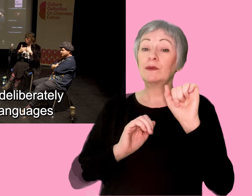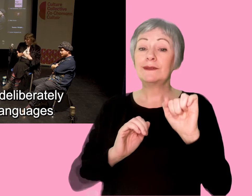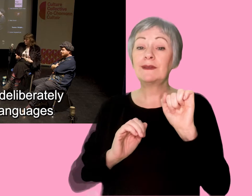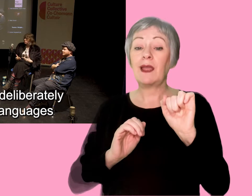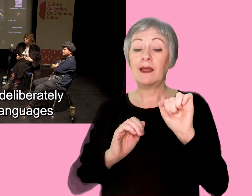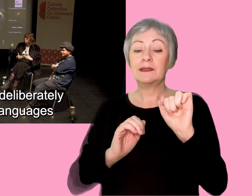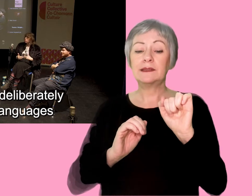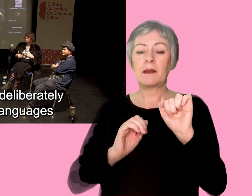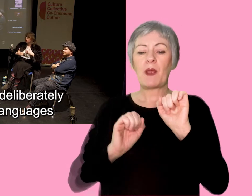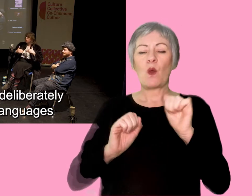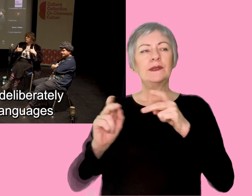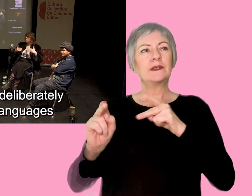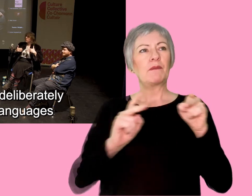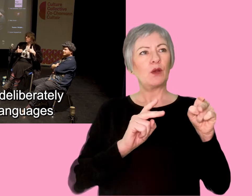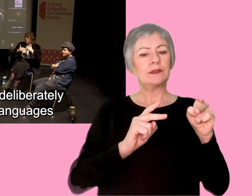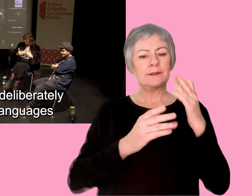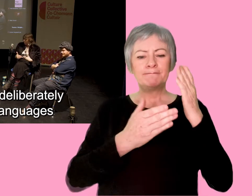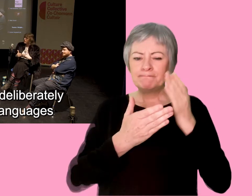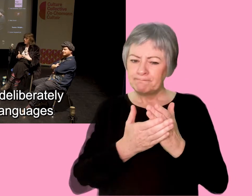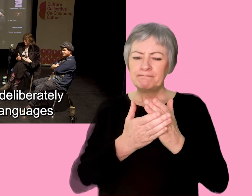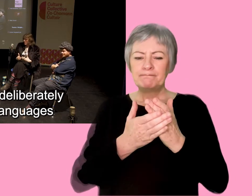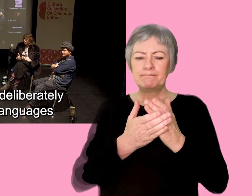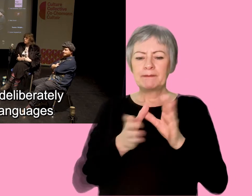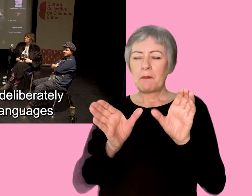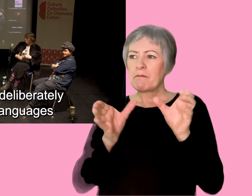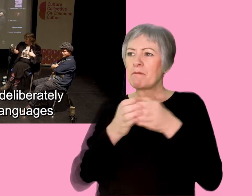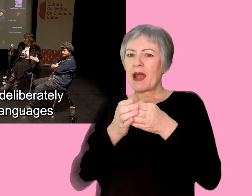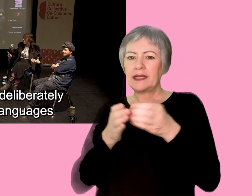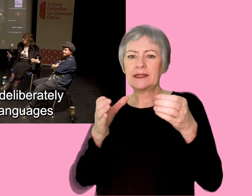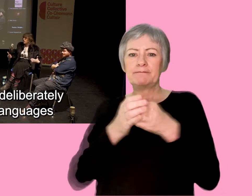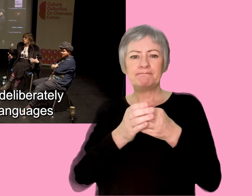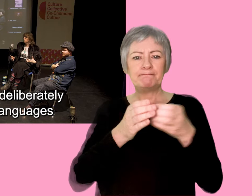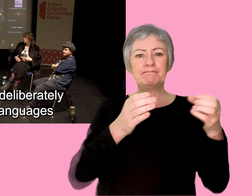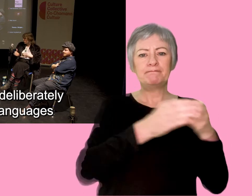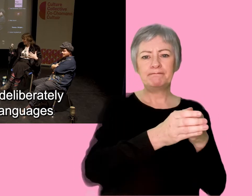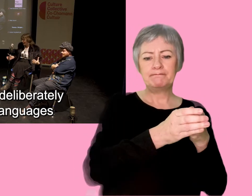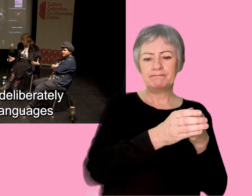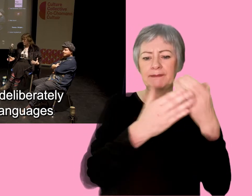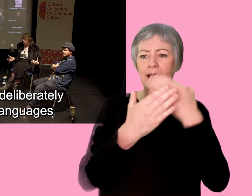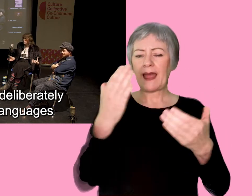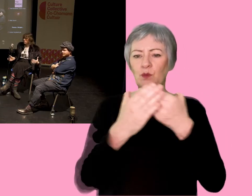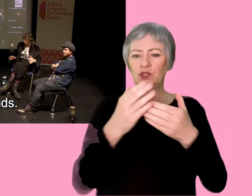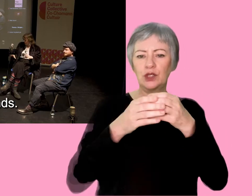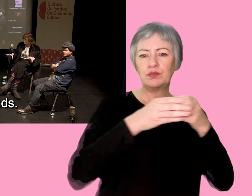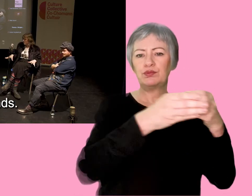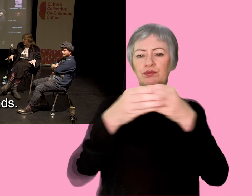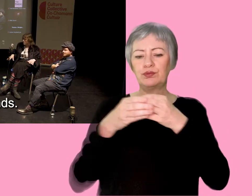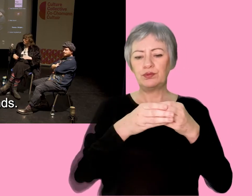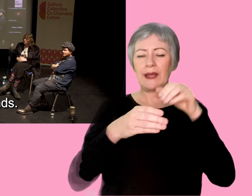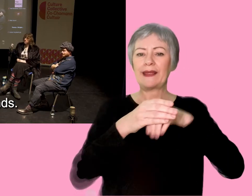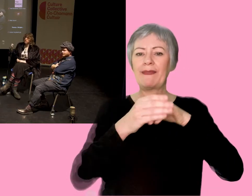those methods were deliberately marginalising minority languages within